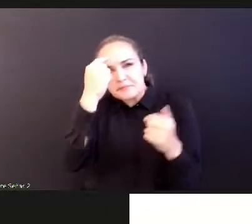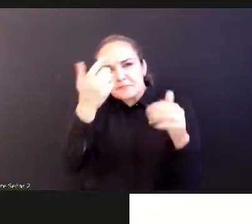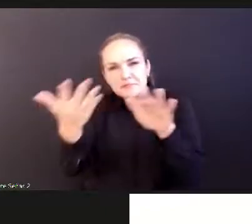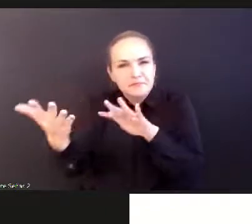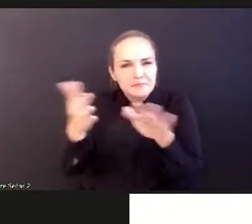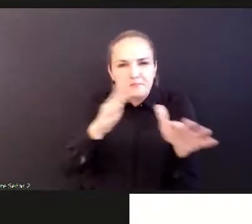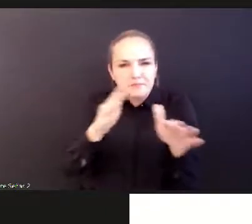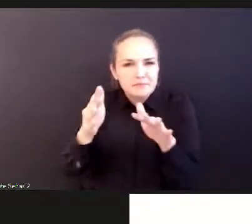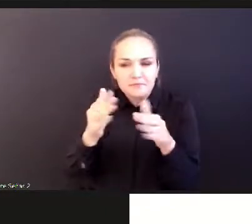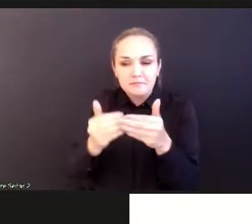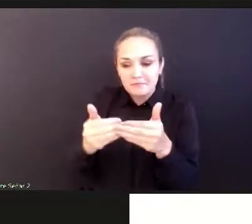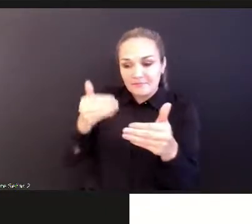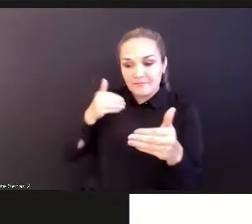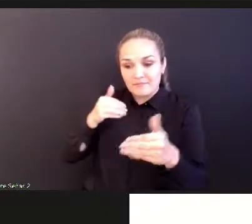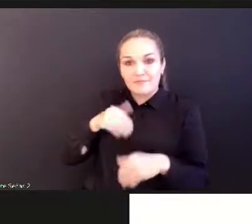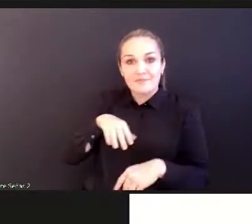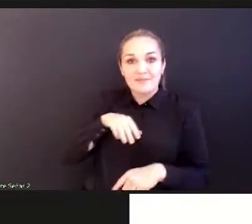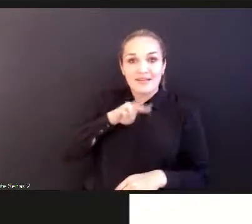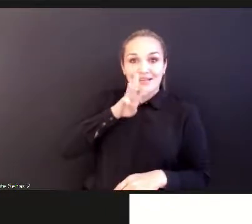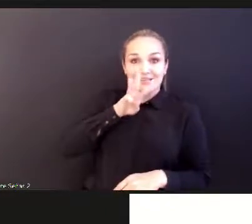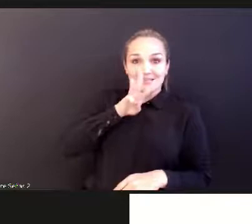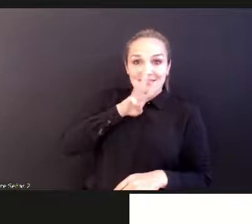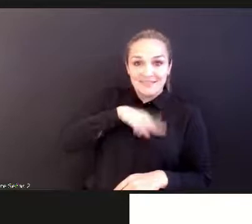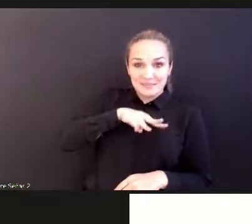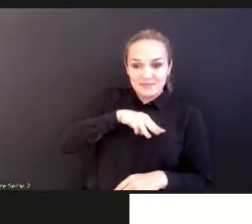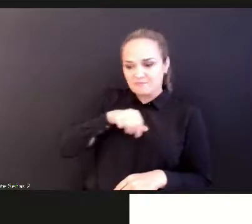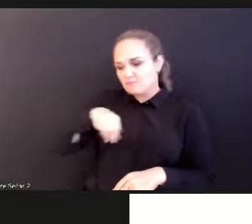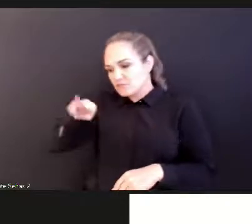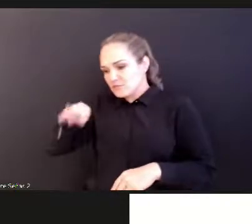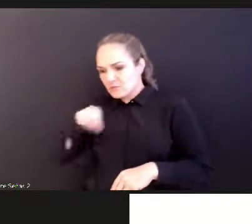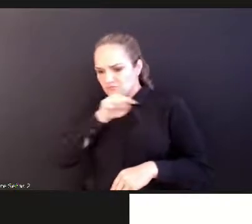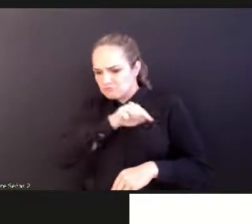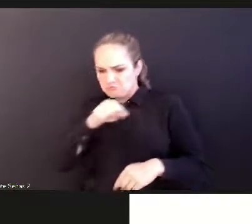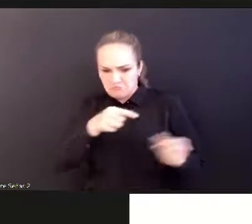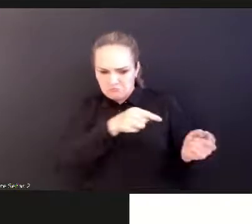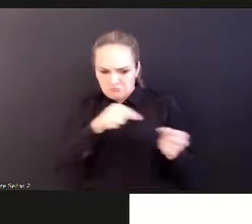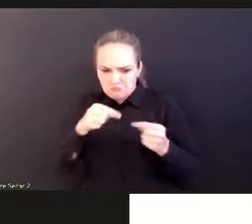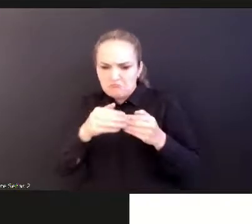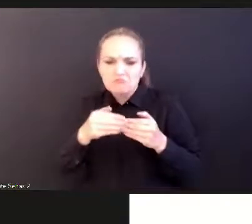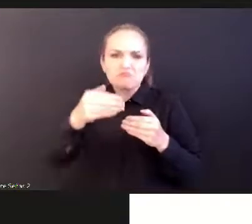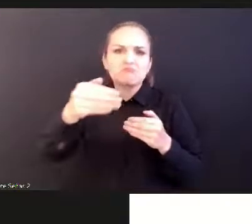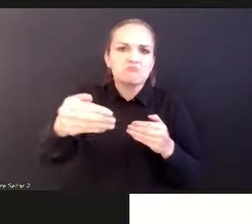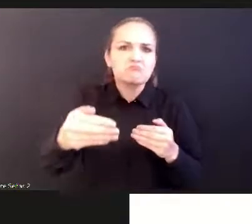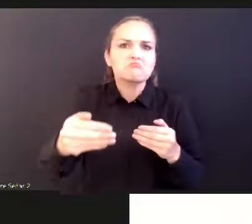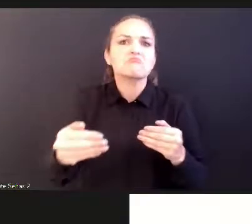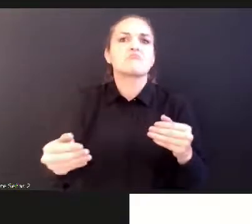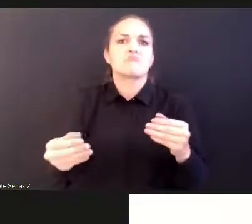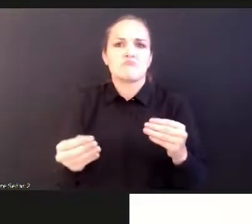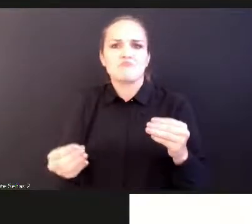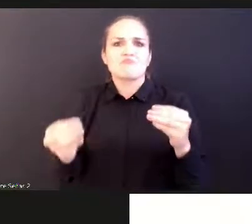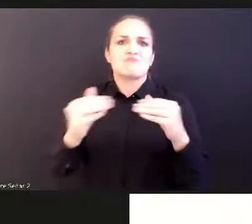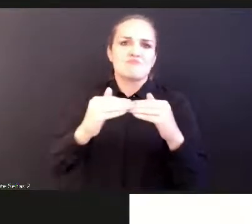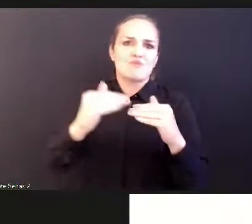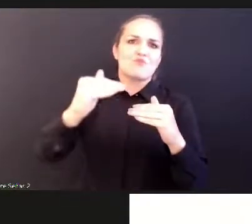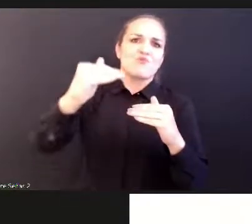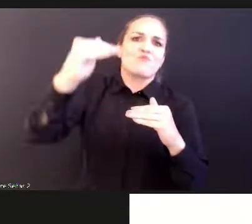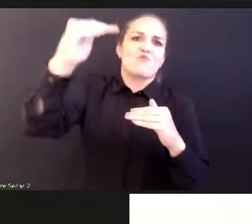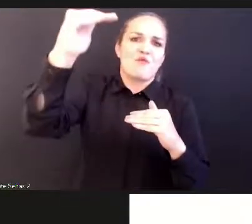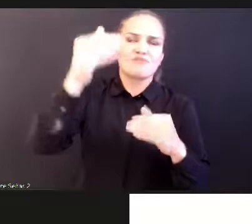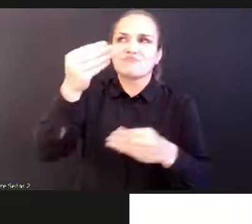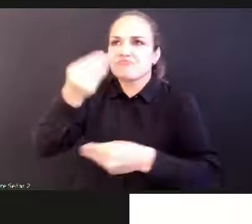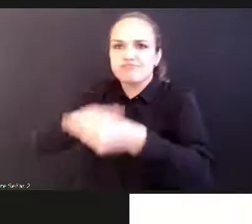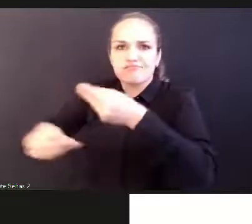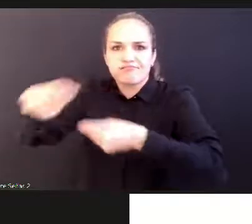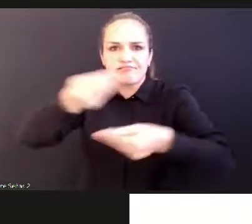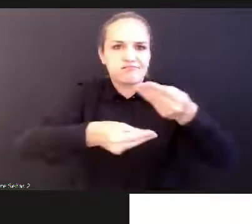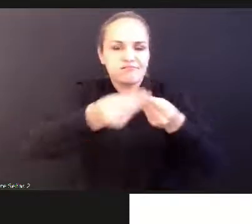significant increase, continued significant increase in the level of exports of ICT industry. That